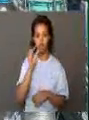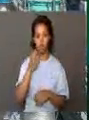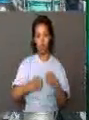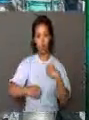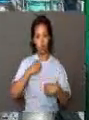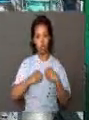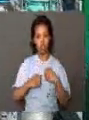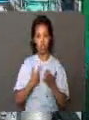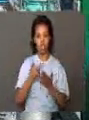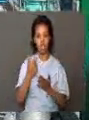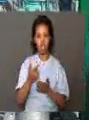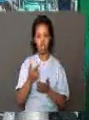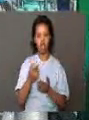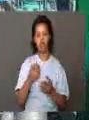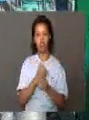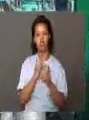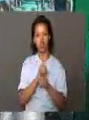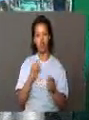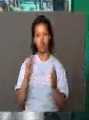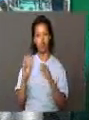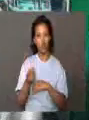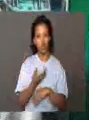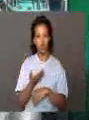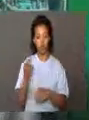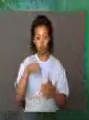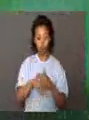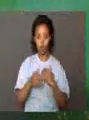oxidize the organic material present.